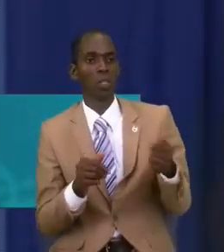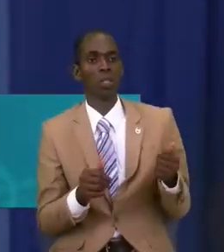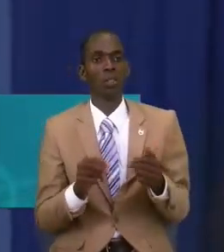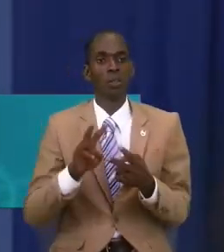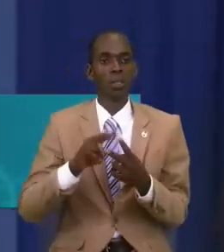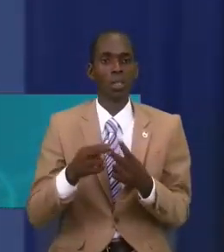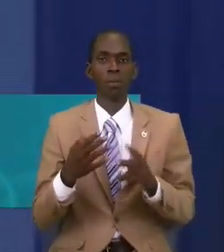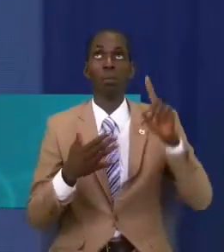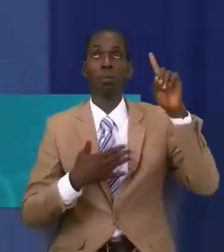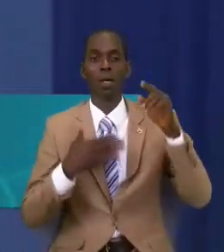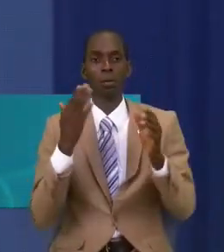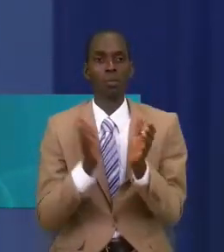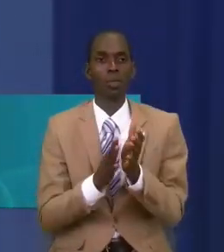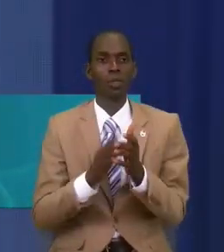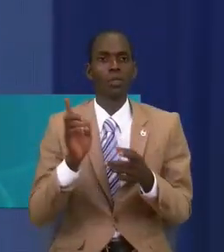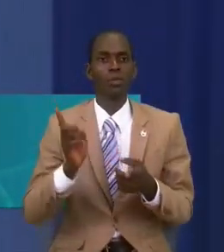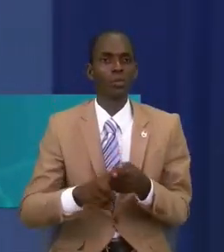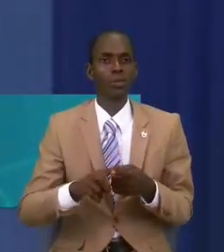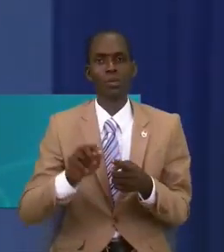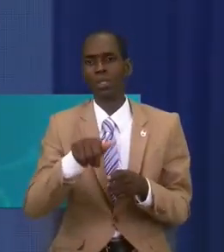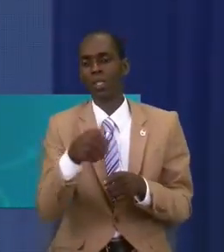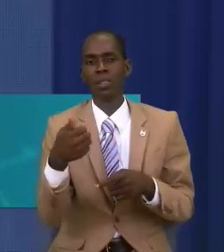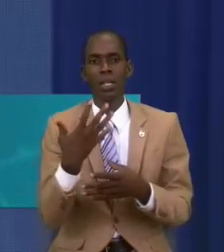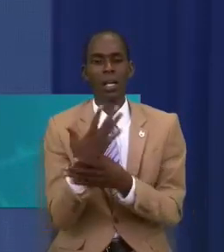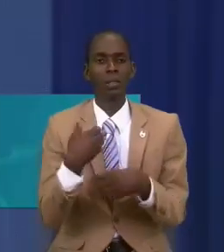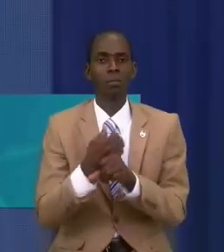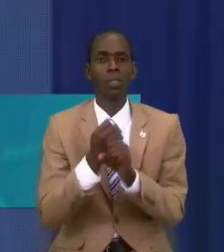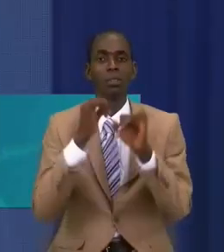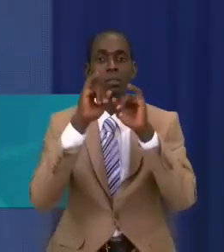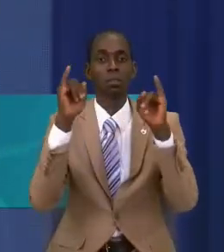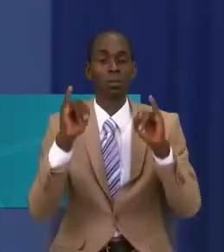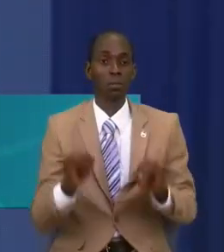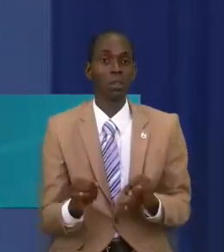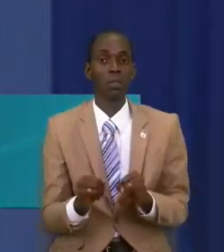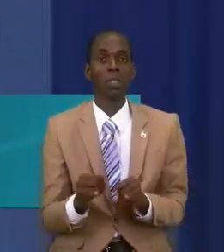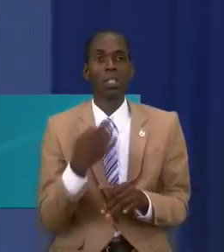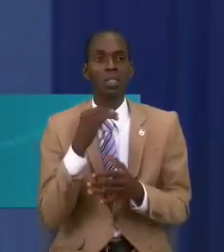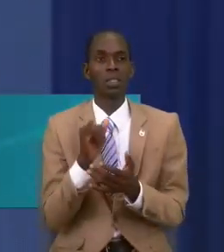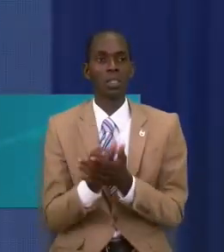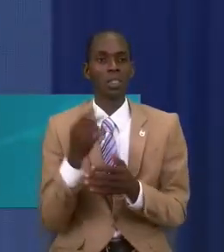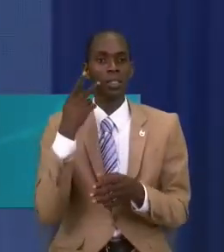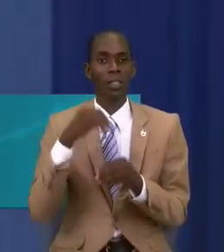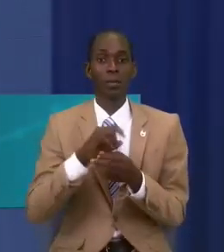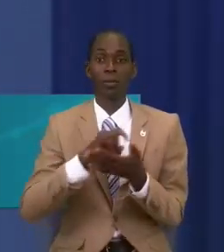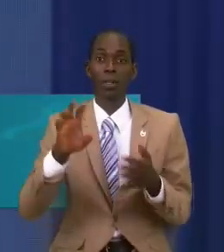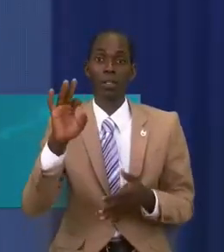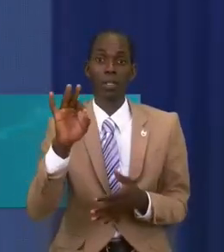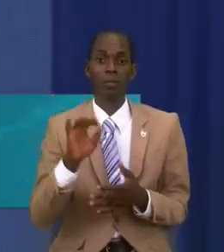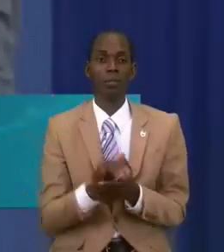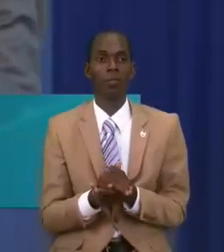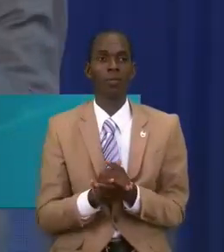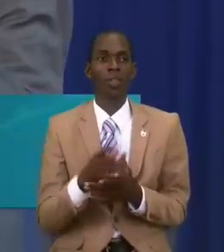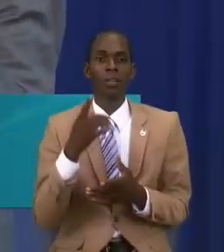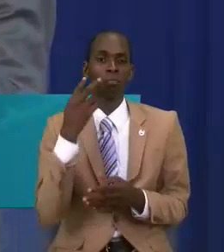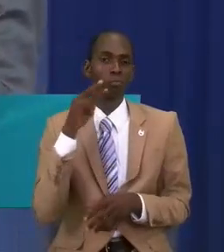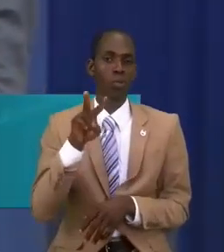Then verse 9 tells us, behold, the former things are come to pass, and